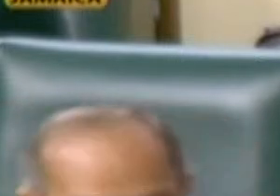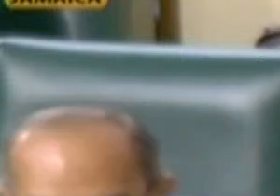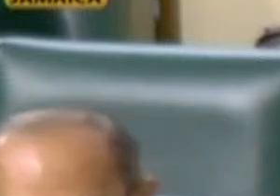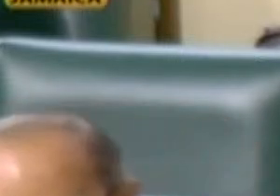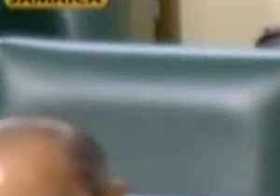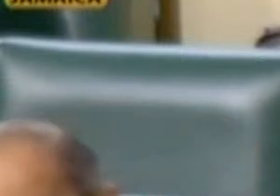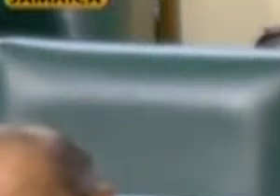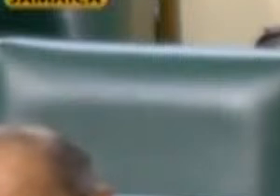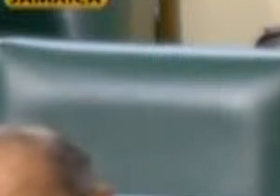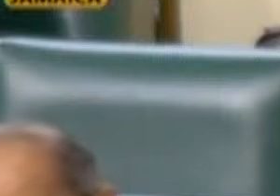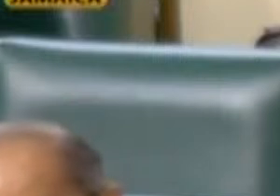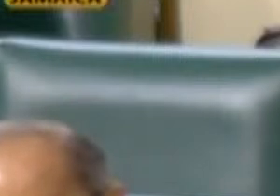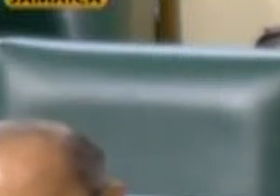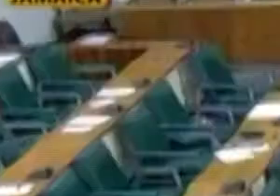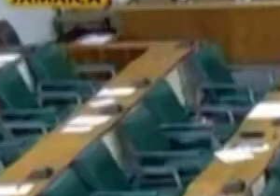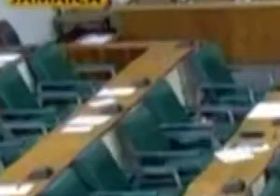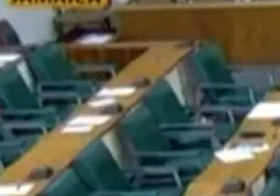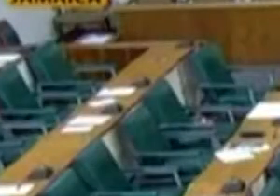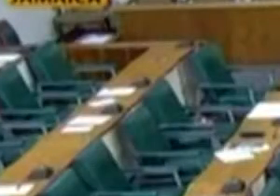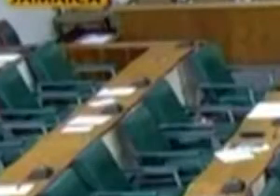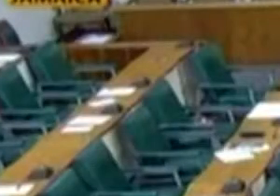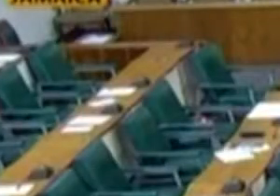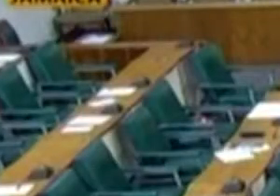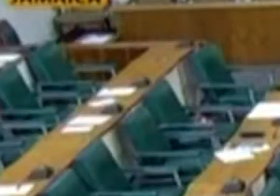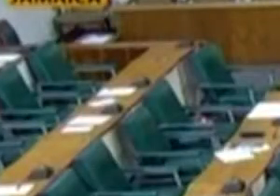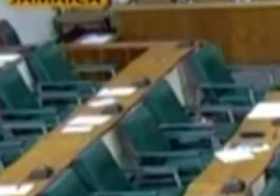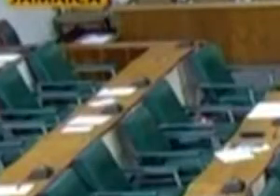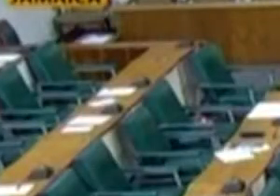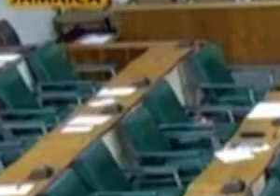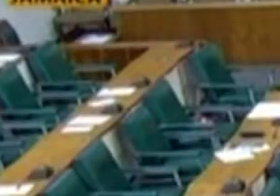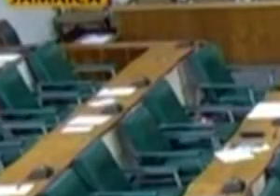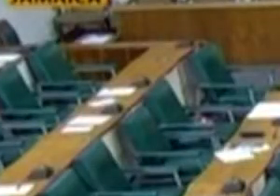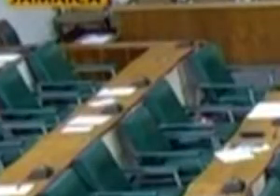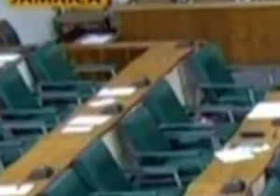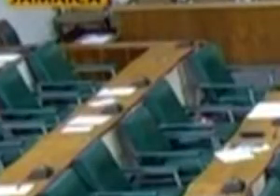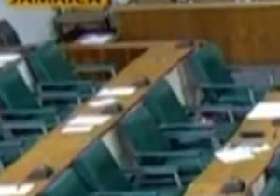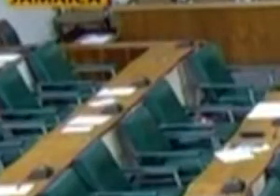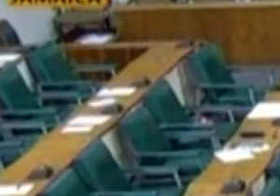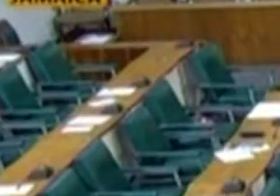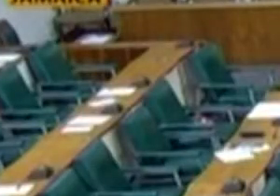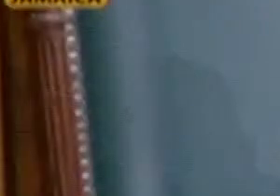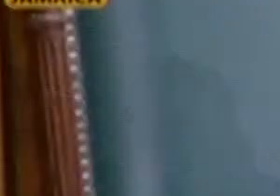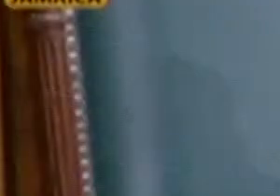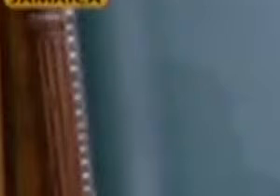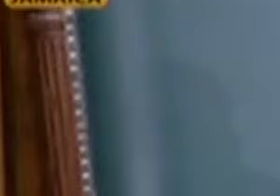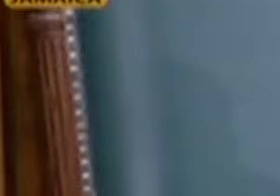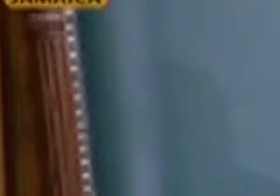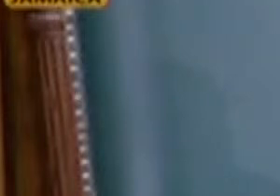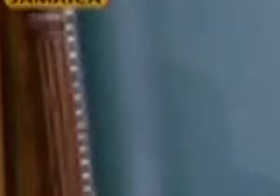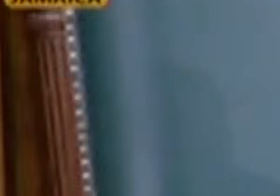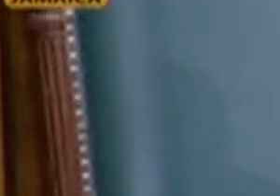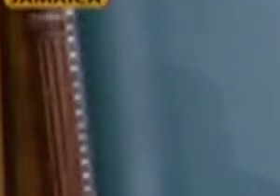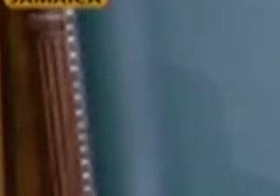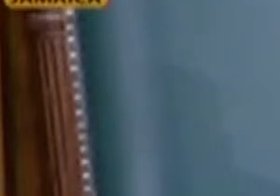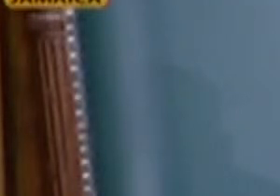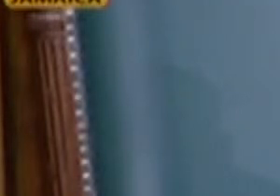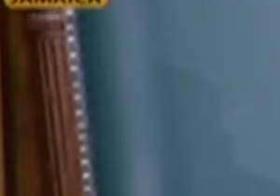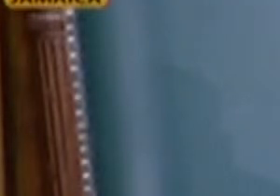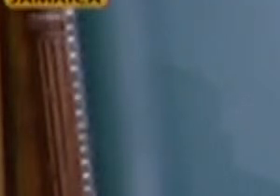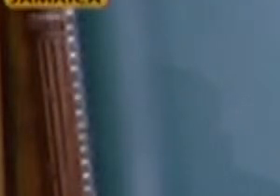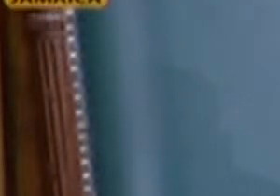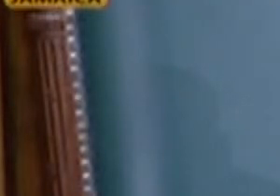2023 at 2 p.m. sharp. Members, the question is that the House will now be adjourned until next